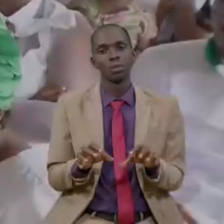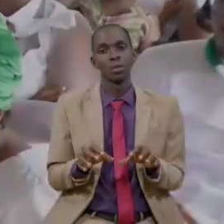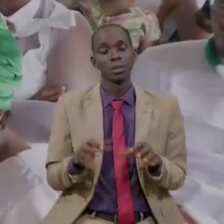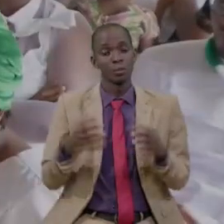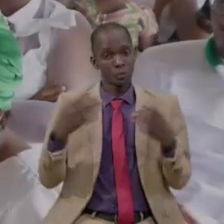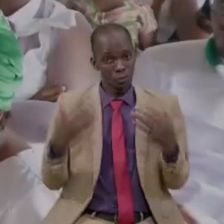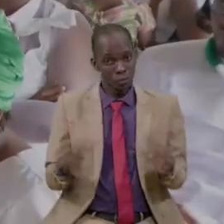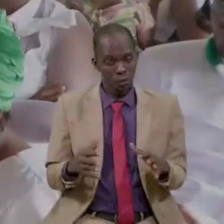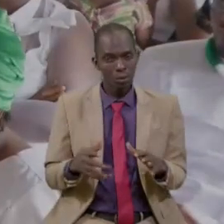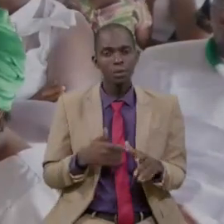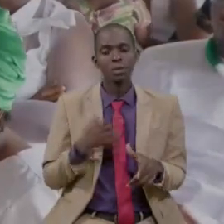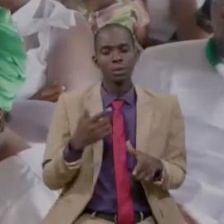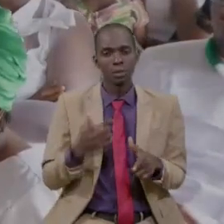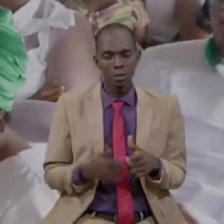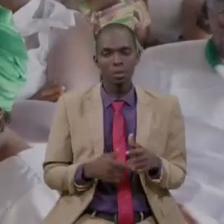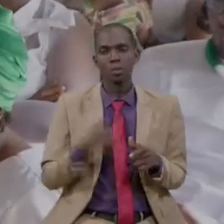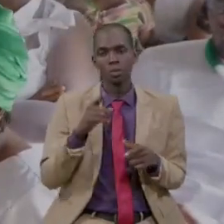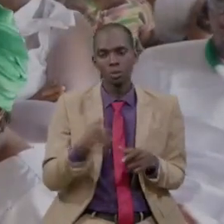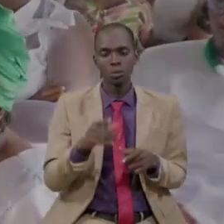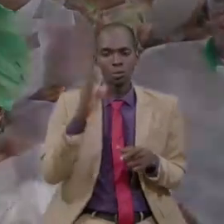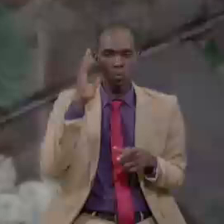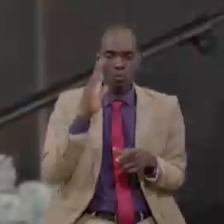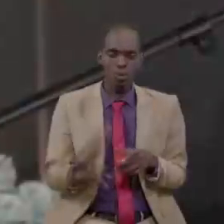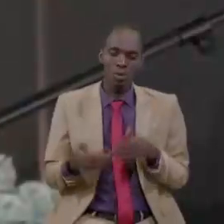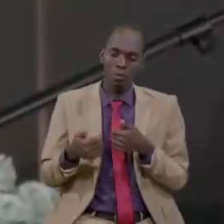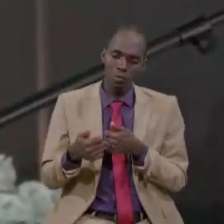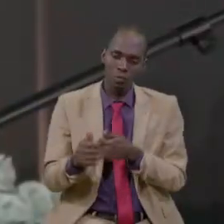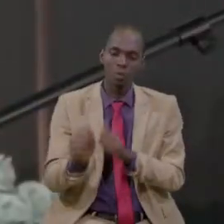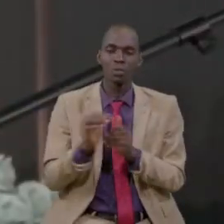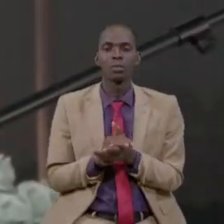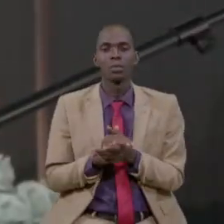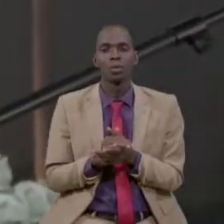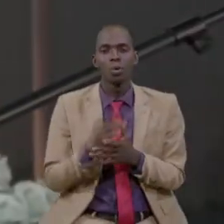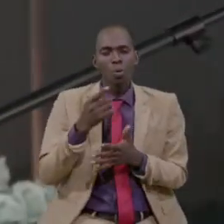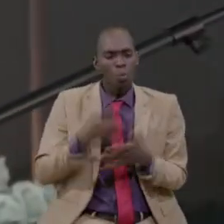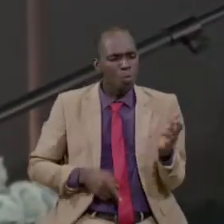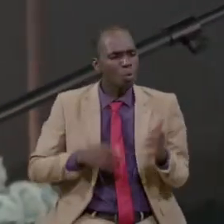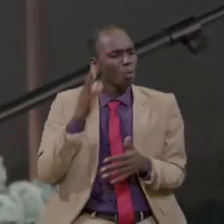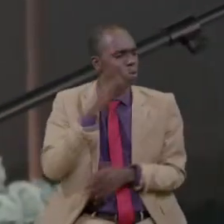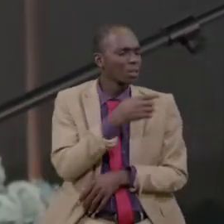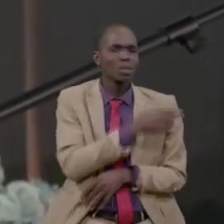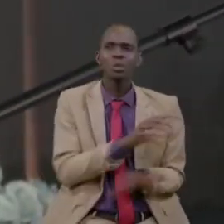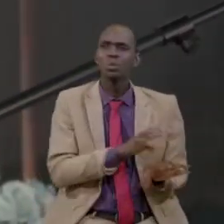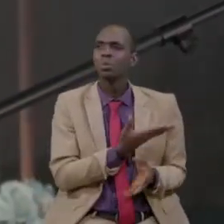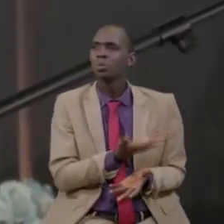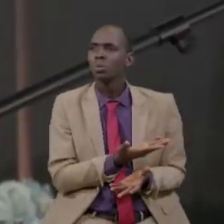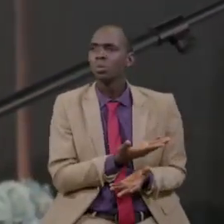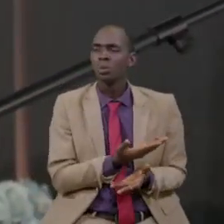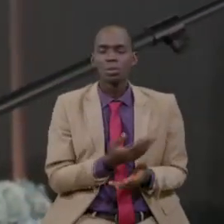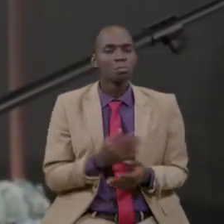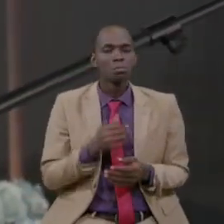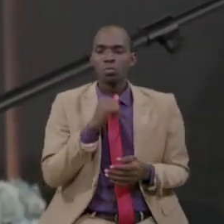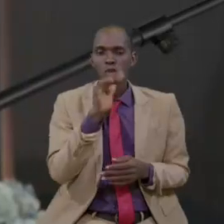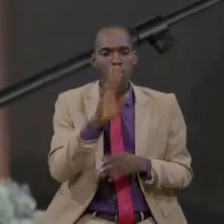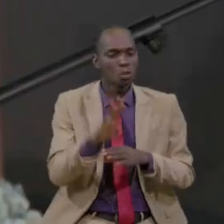me. What will this man do? That's none of your business. What if I will that he